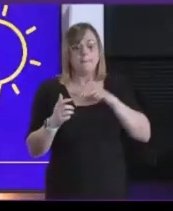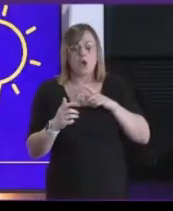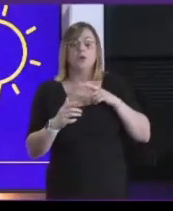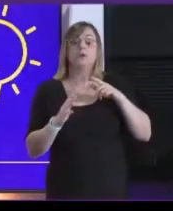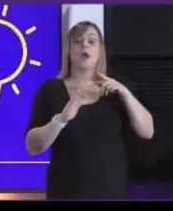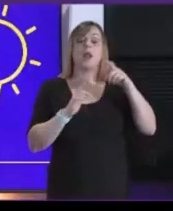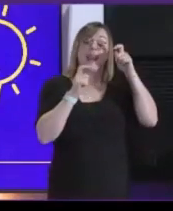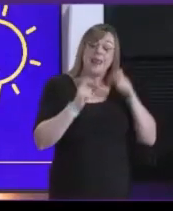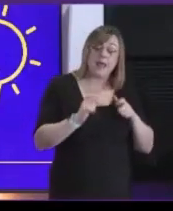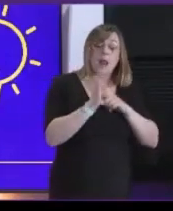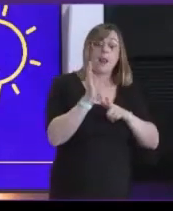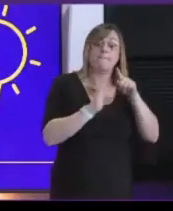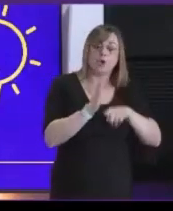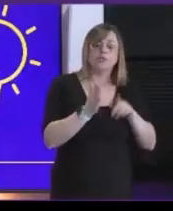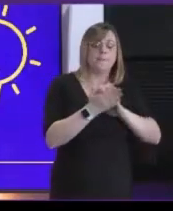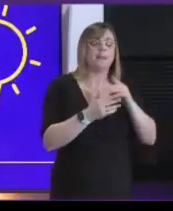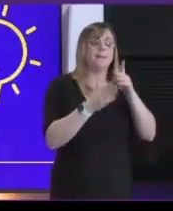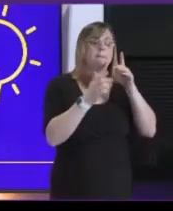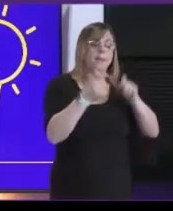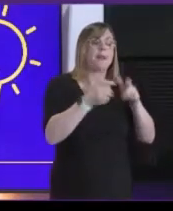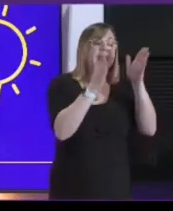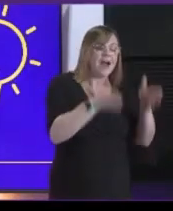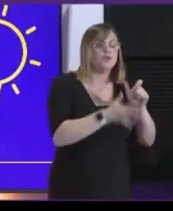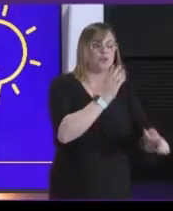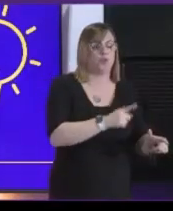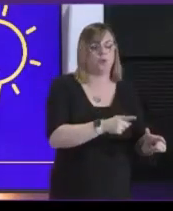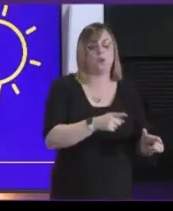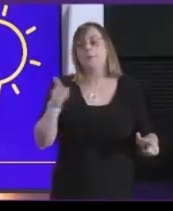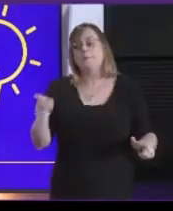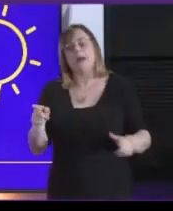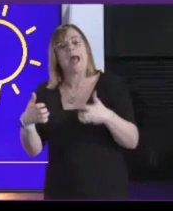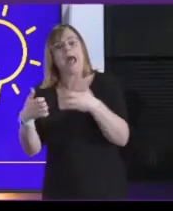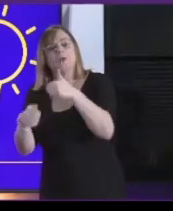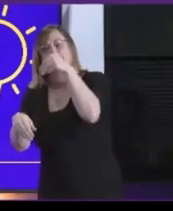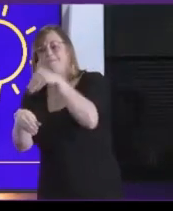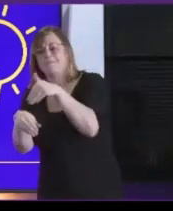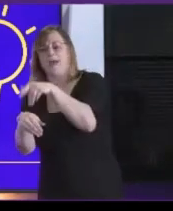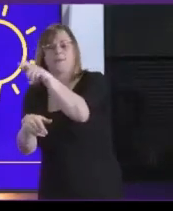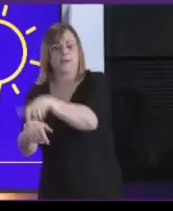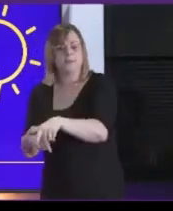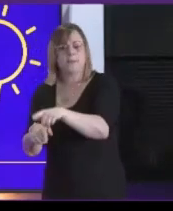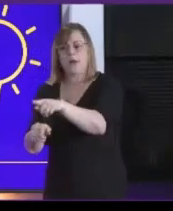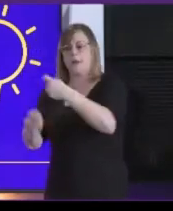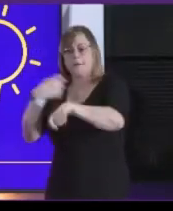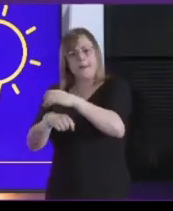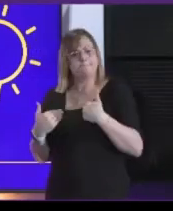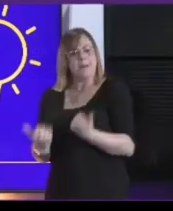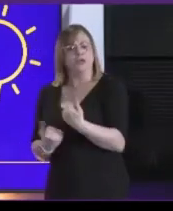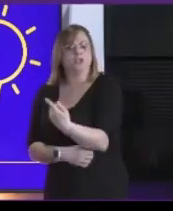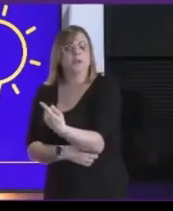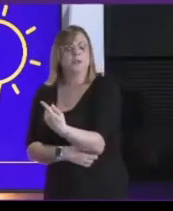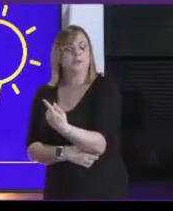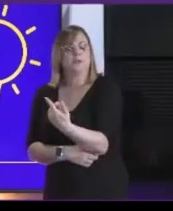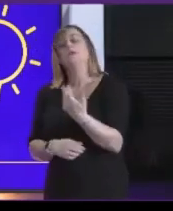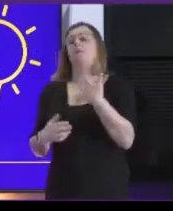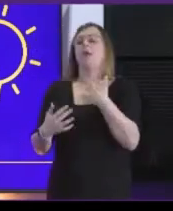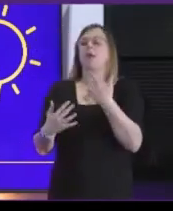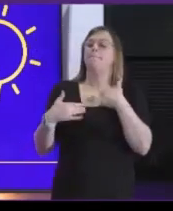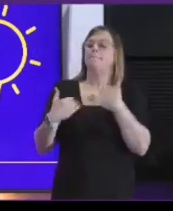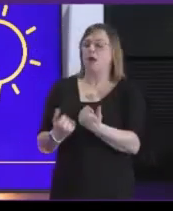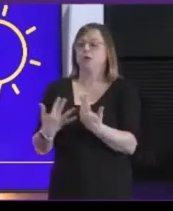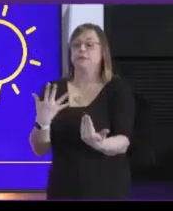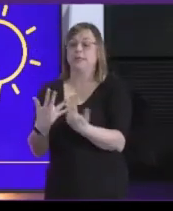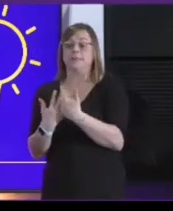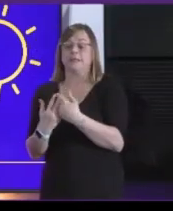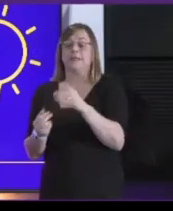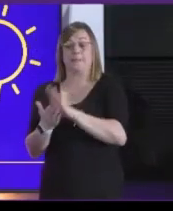to do stuff, but focusing on the customer impact gets people passionate. And once they get passionate about accessibility, then they take it